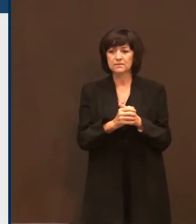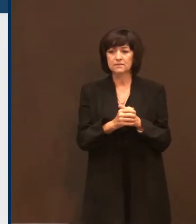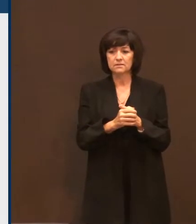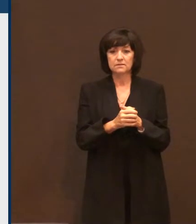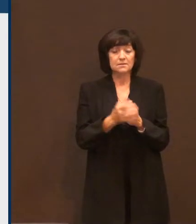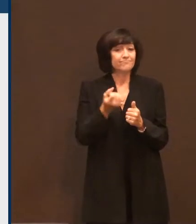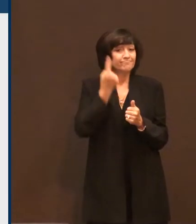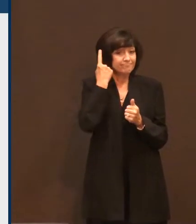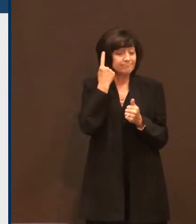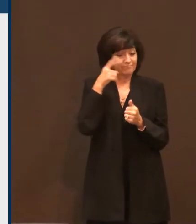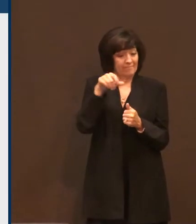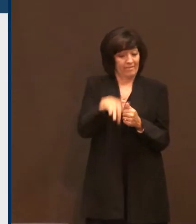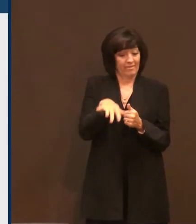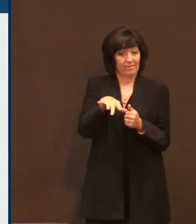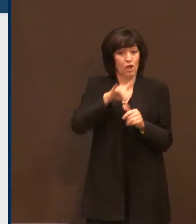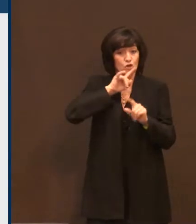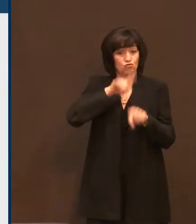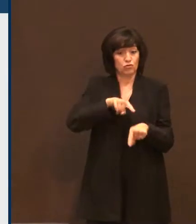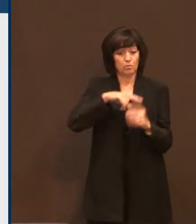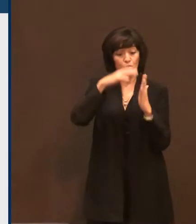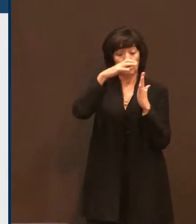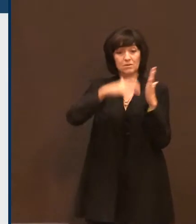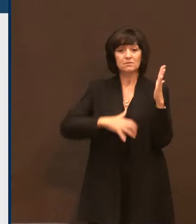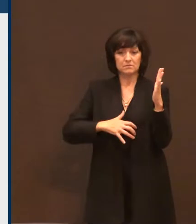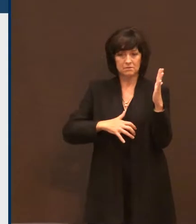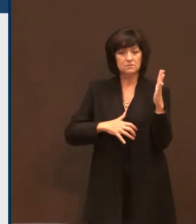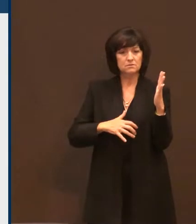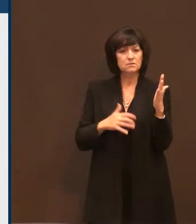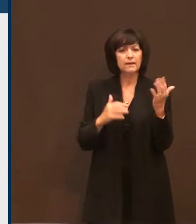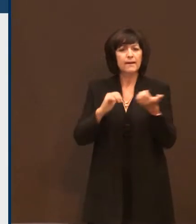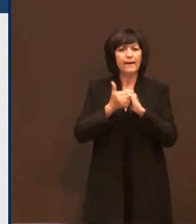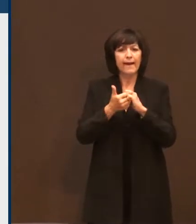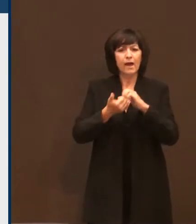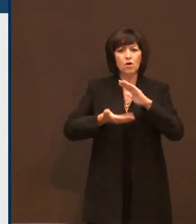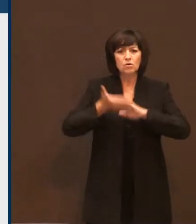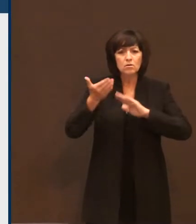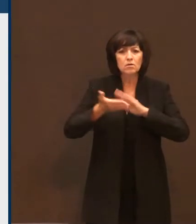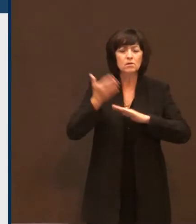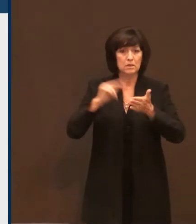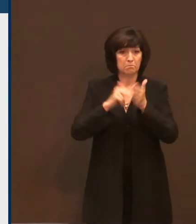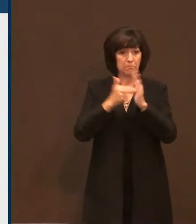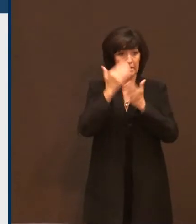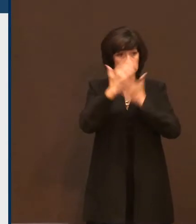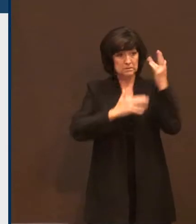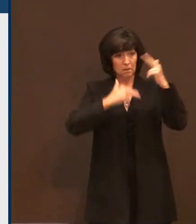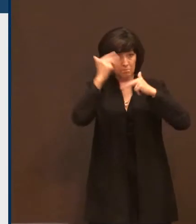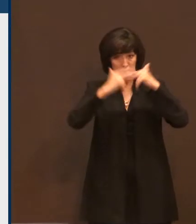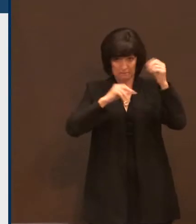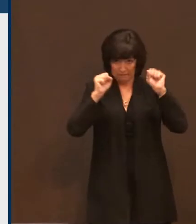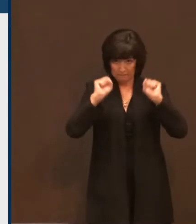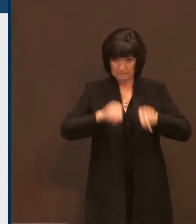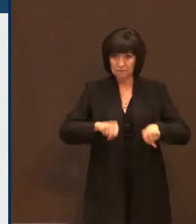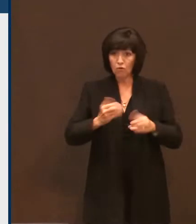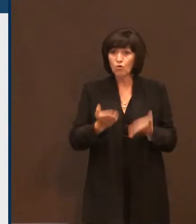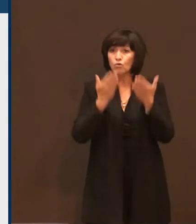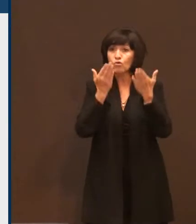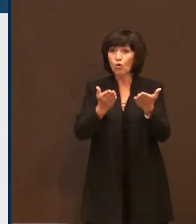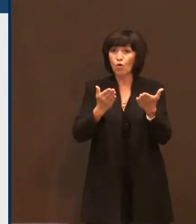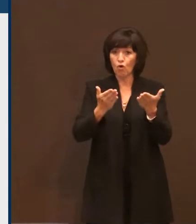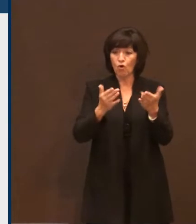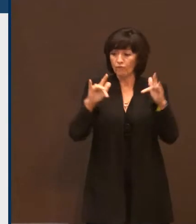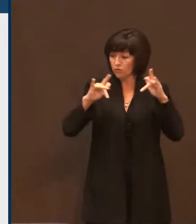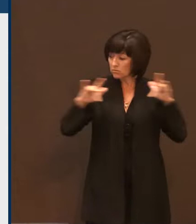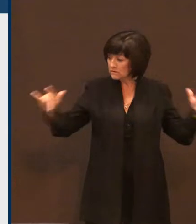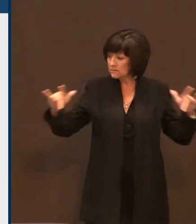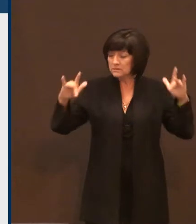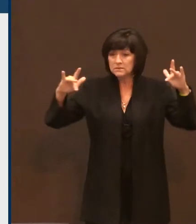the report to each of the school districts about spacing of students, number of students in a classroom,